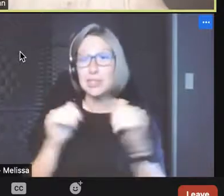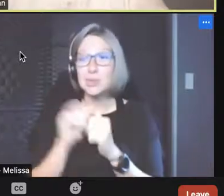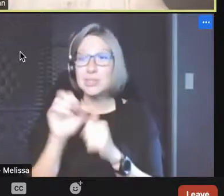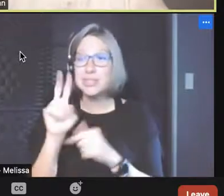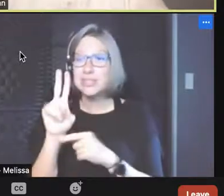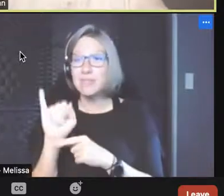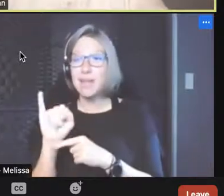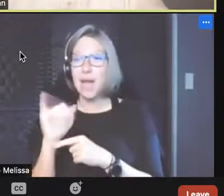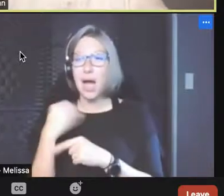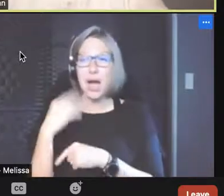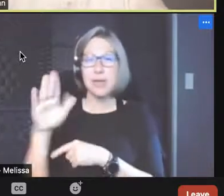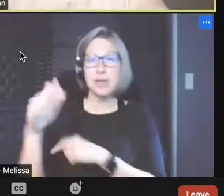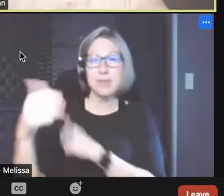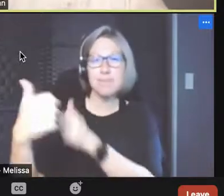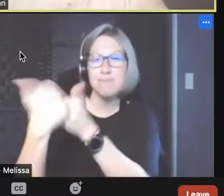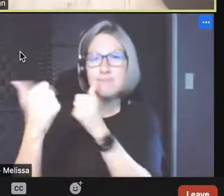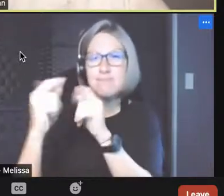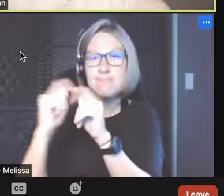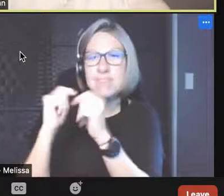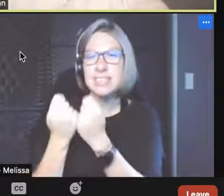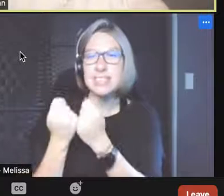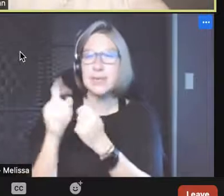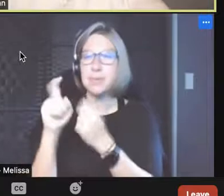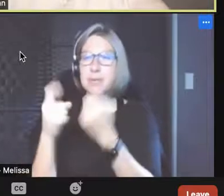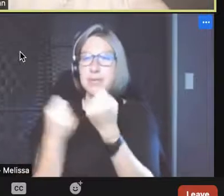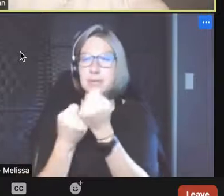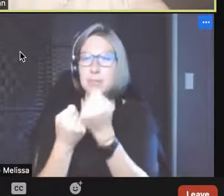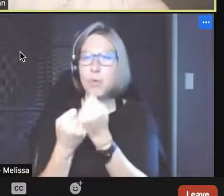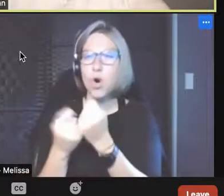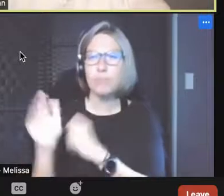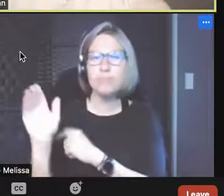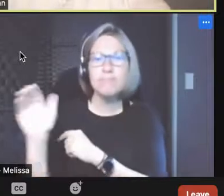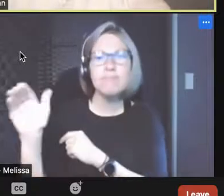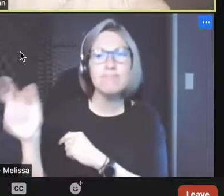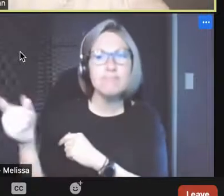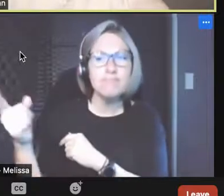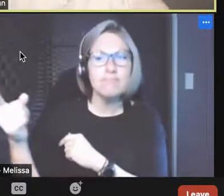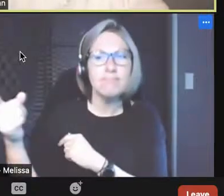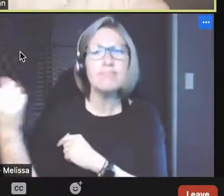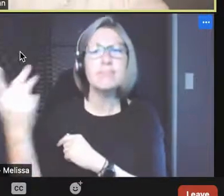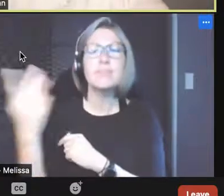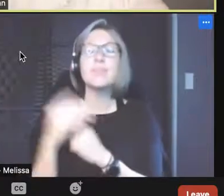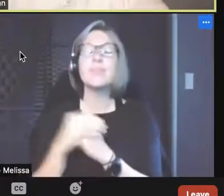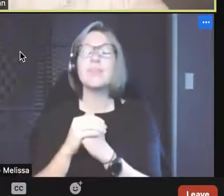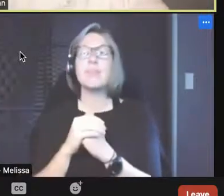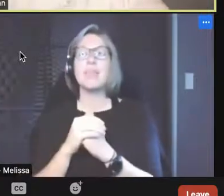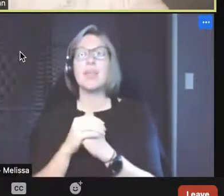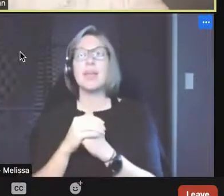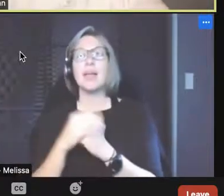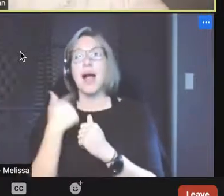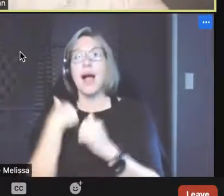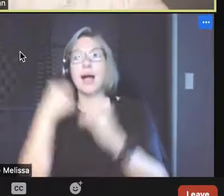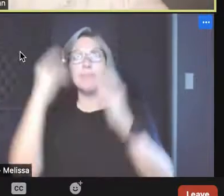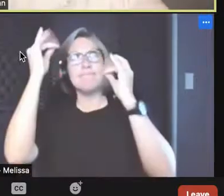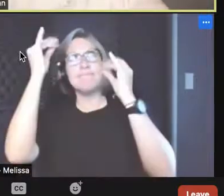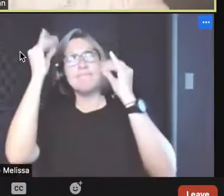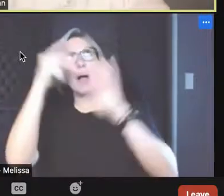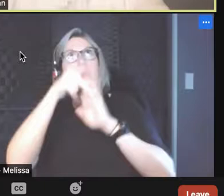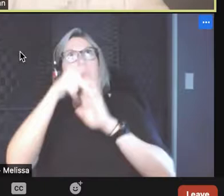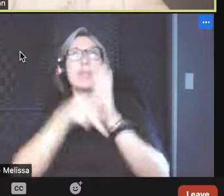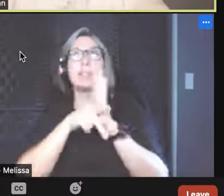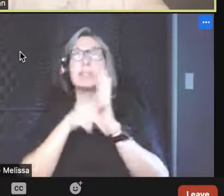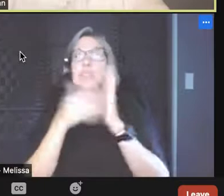teams who need some support and a little nudging. I get to help think about policies that will support kids